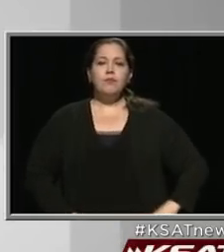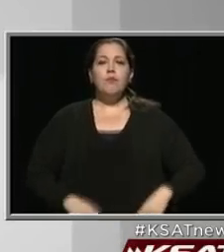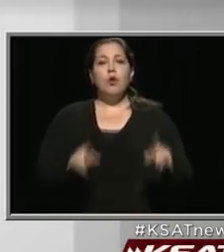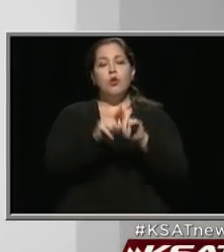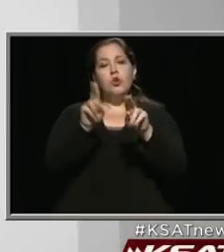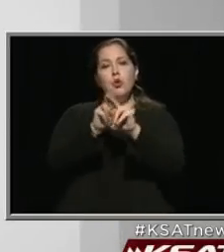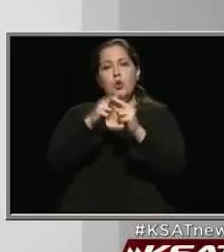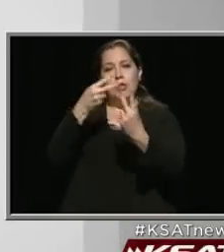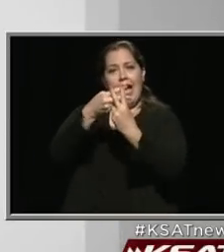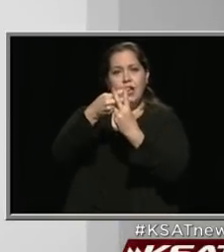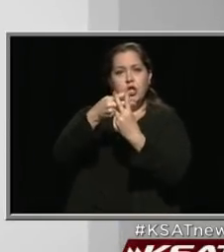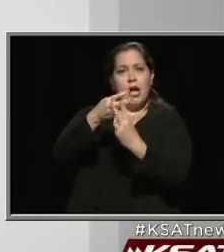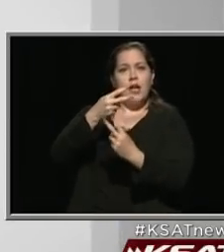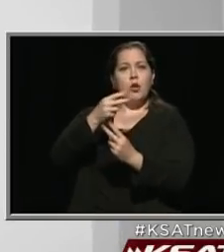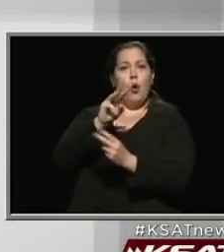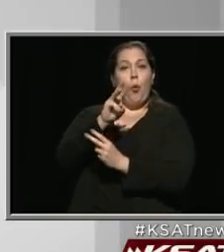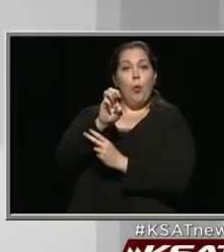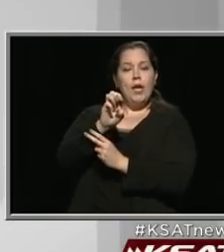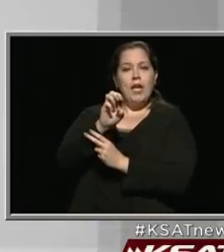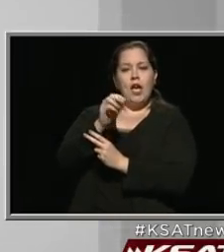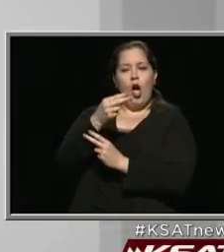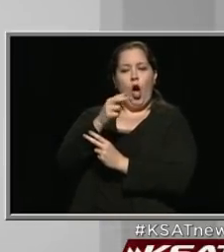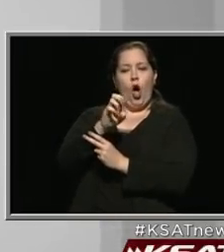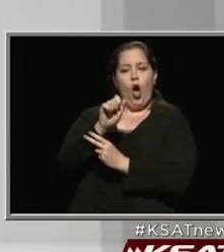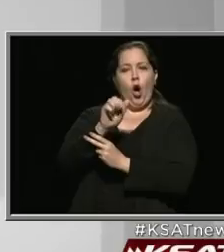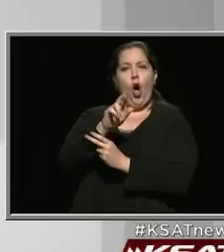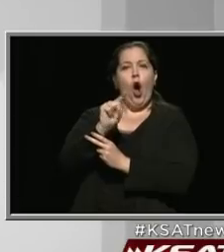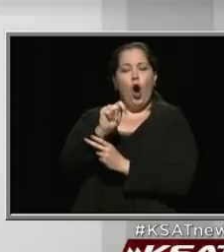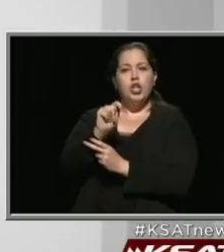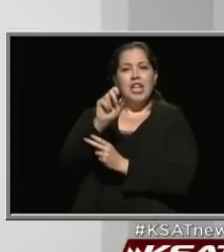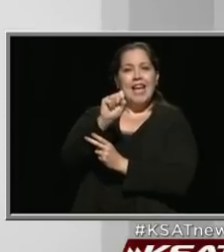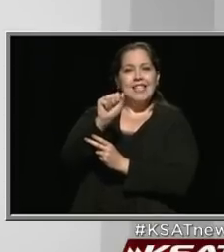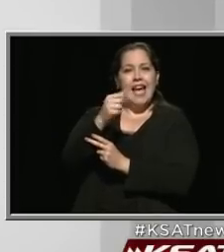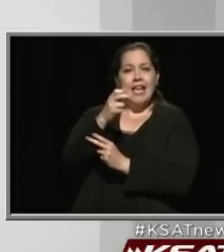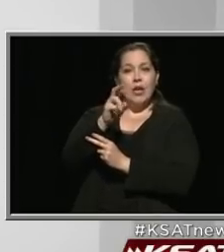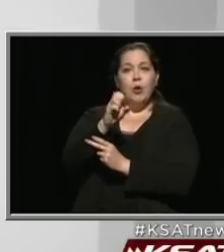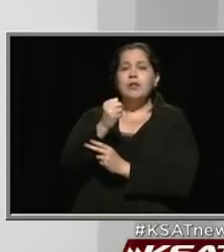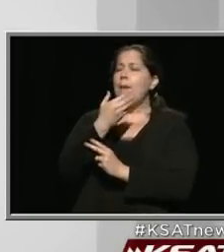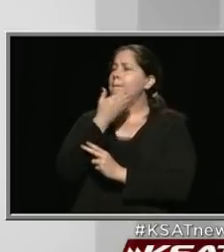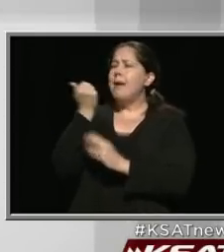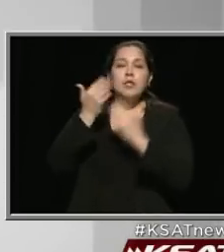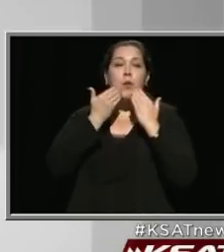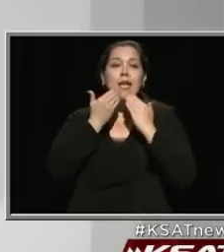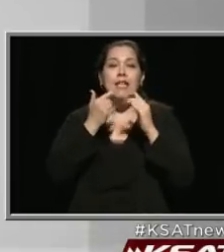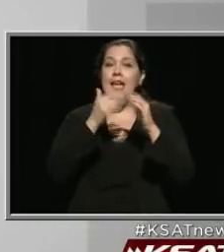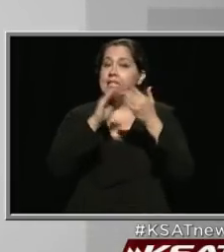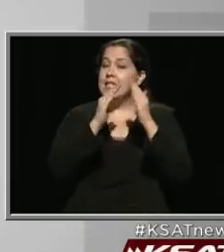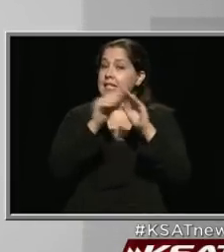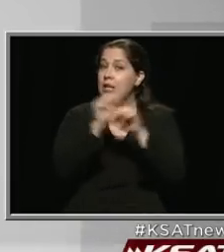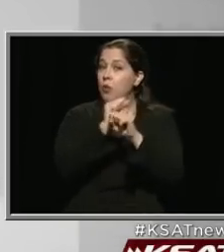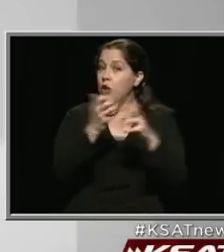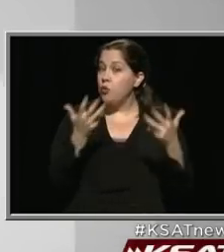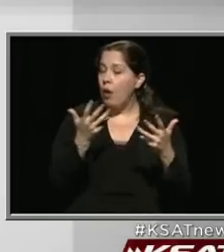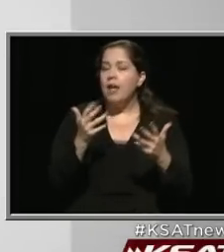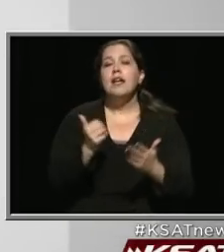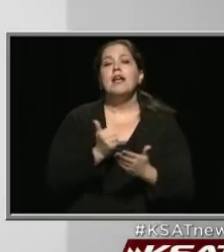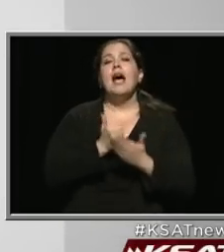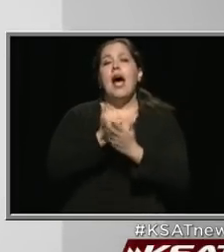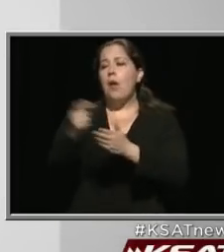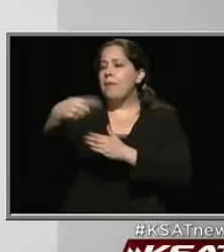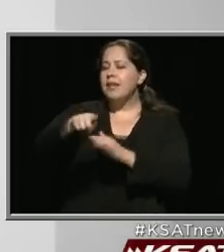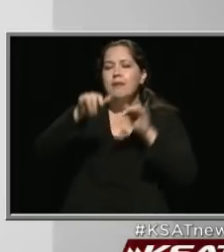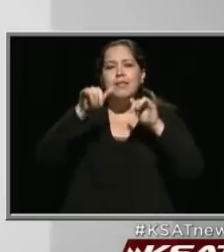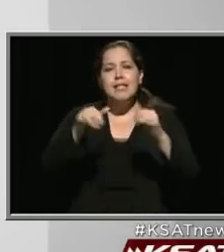the hashtag We Heart SA Heroes. Of course, the best way you can give thanks to the city's essential workers is to help keep them